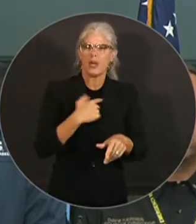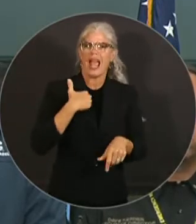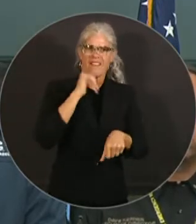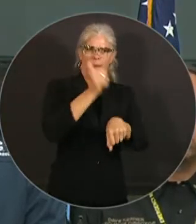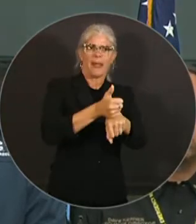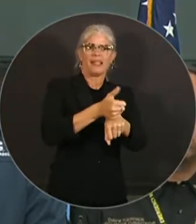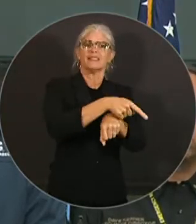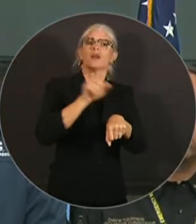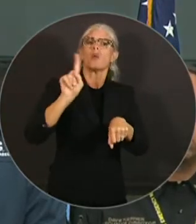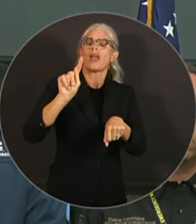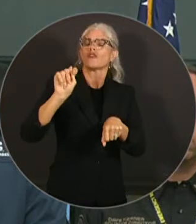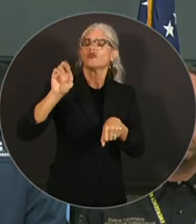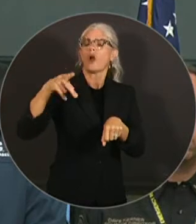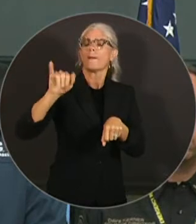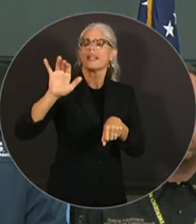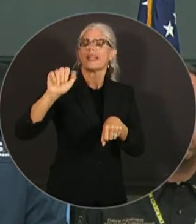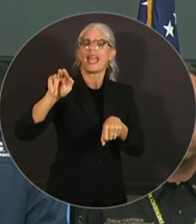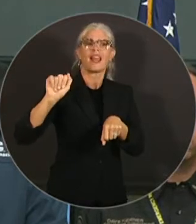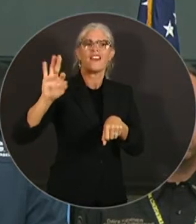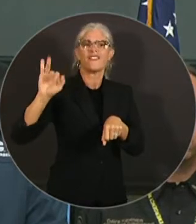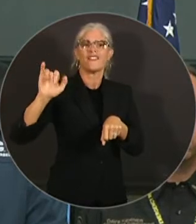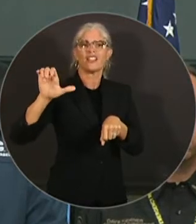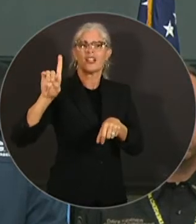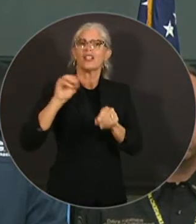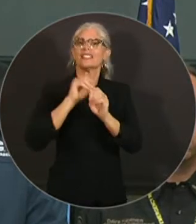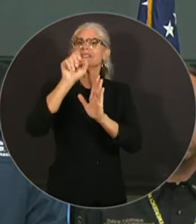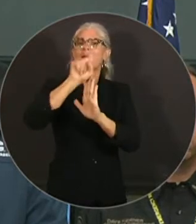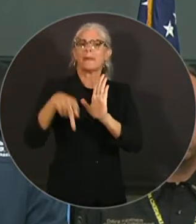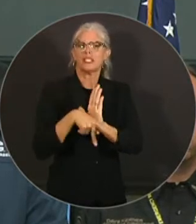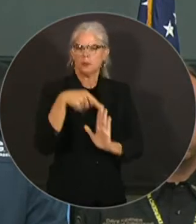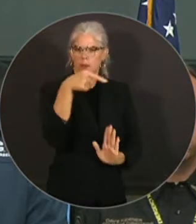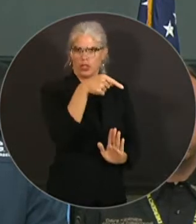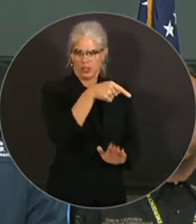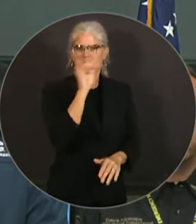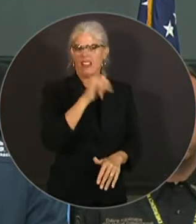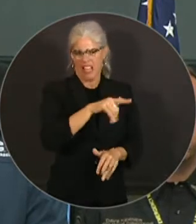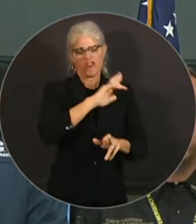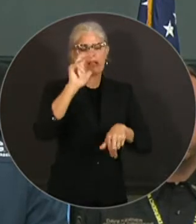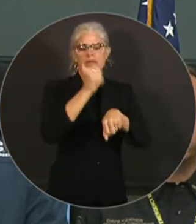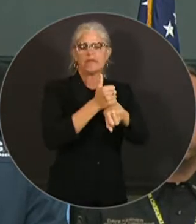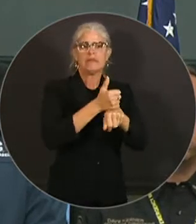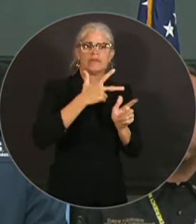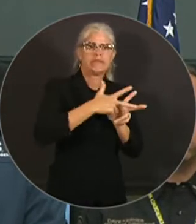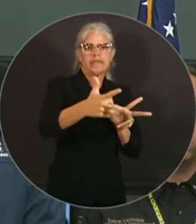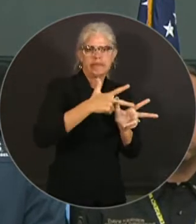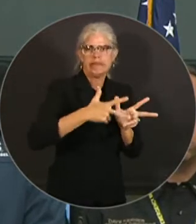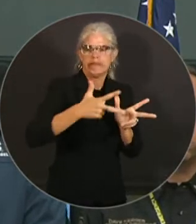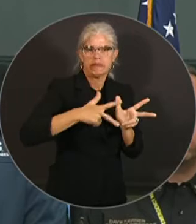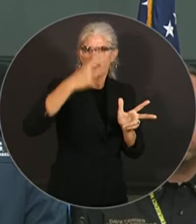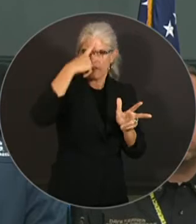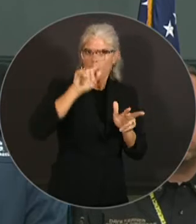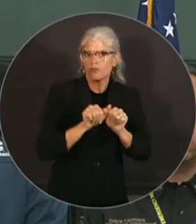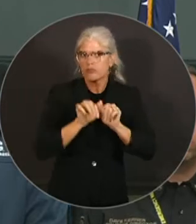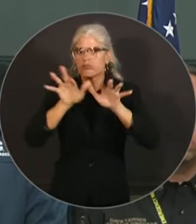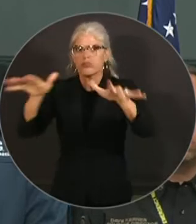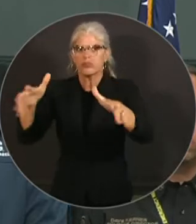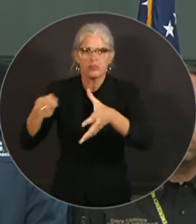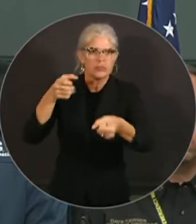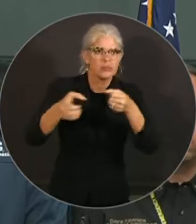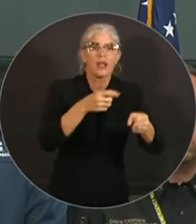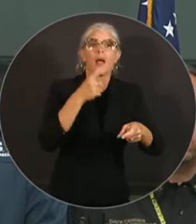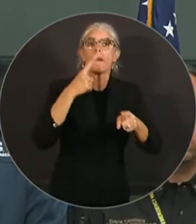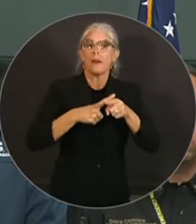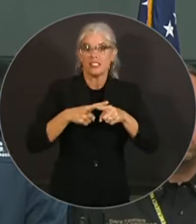support ongoing operations, not just with the current debris mission, but also post-landfall first